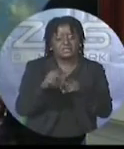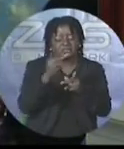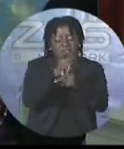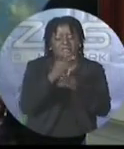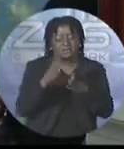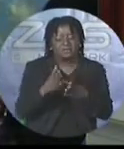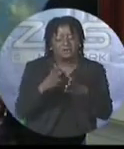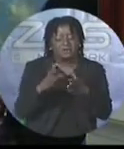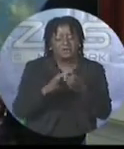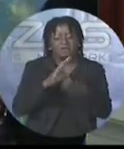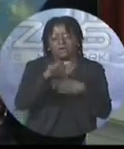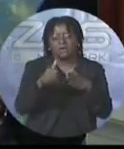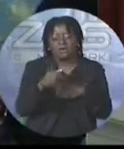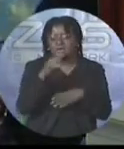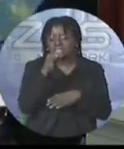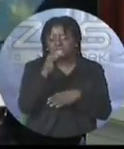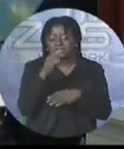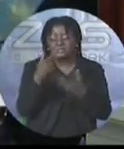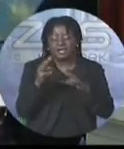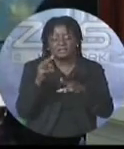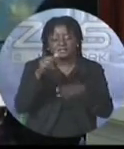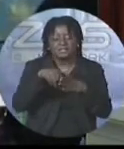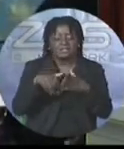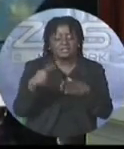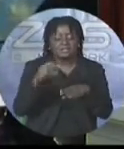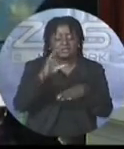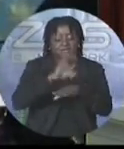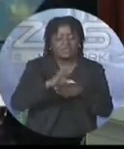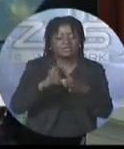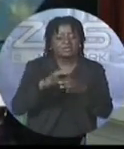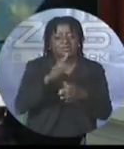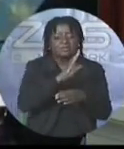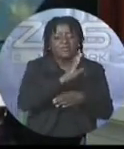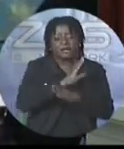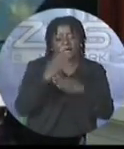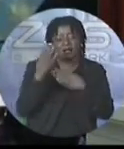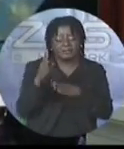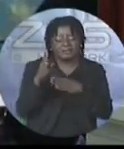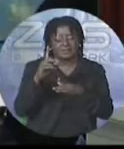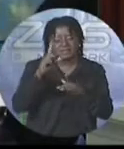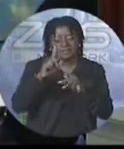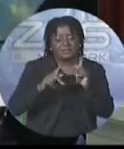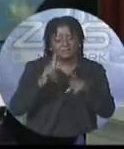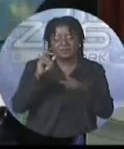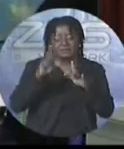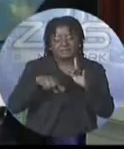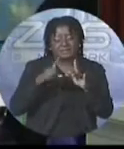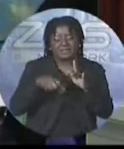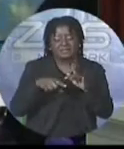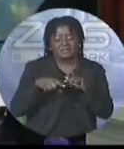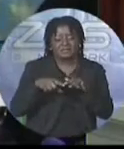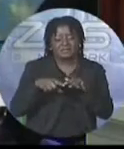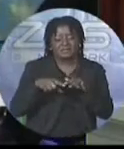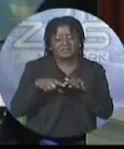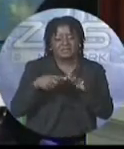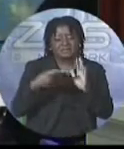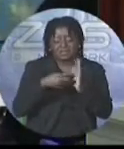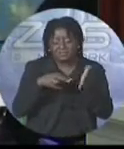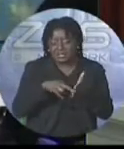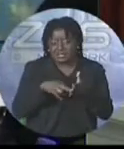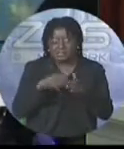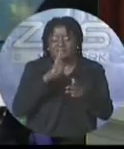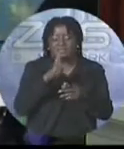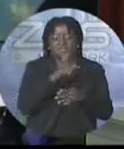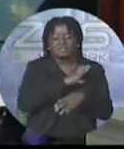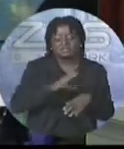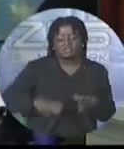Bahamas, missed the point of what it is to be Christian. To be Christian is to love God and to